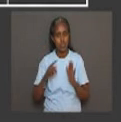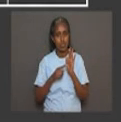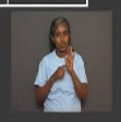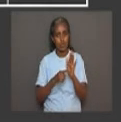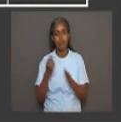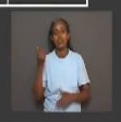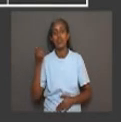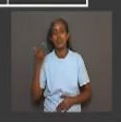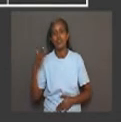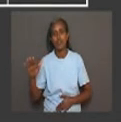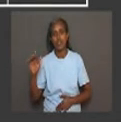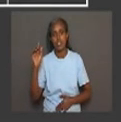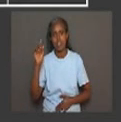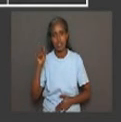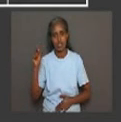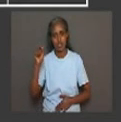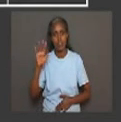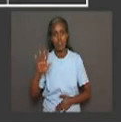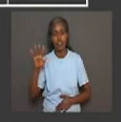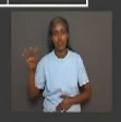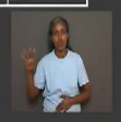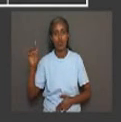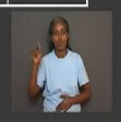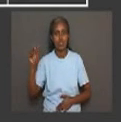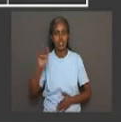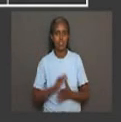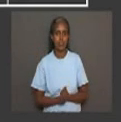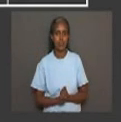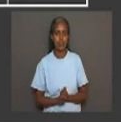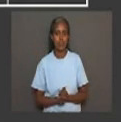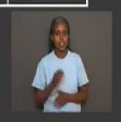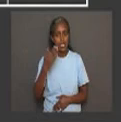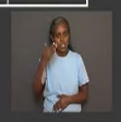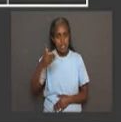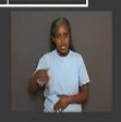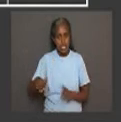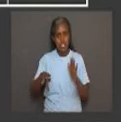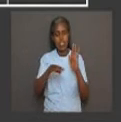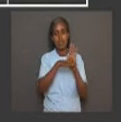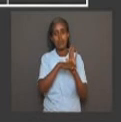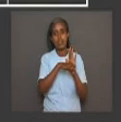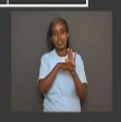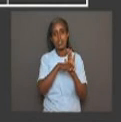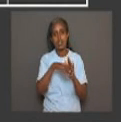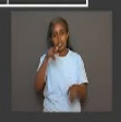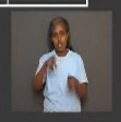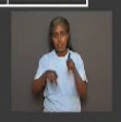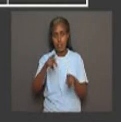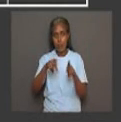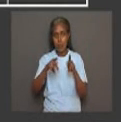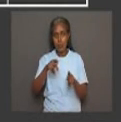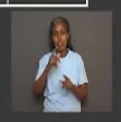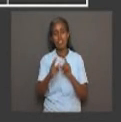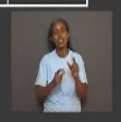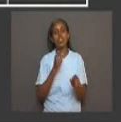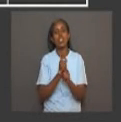54 degrees. The slice representing people